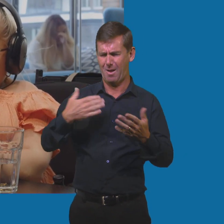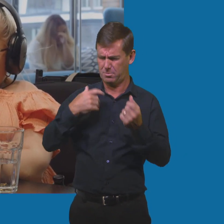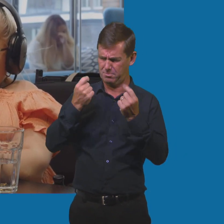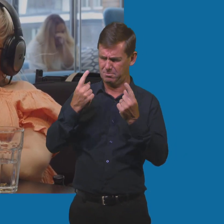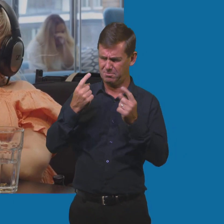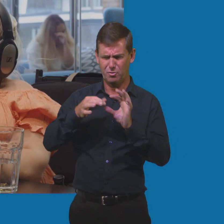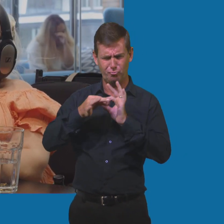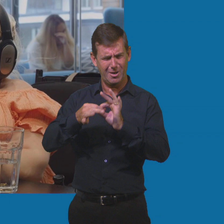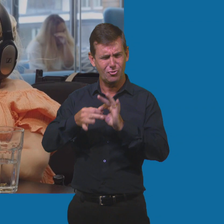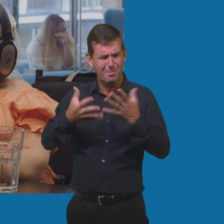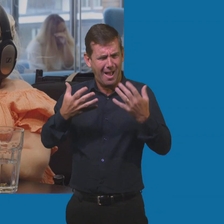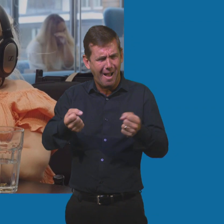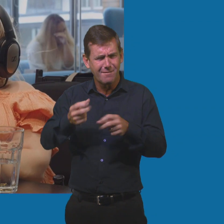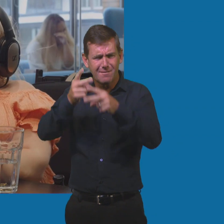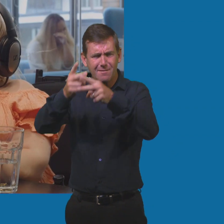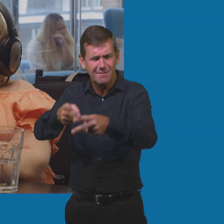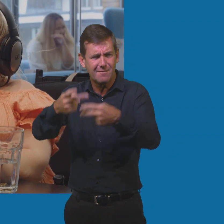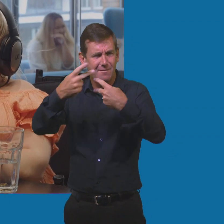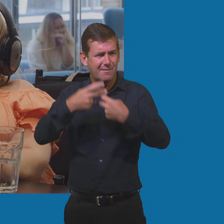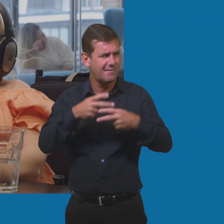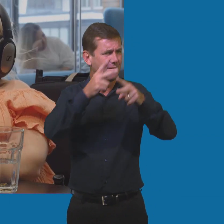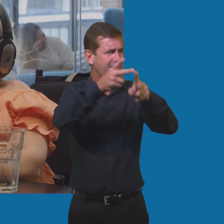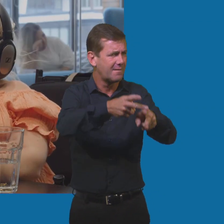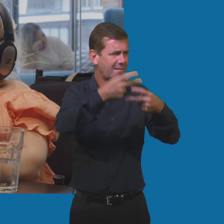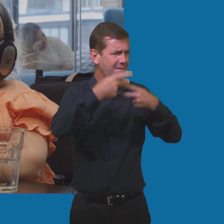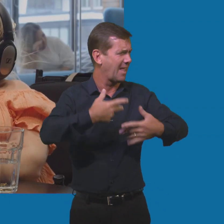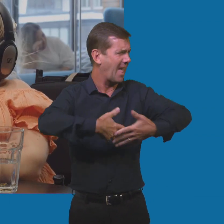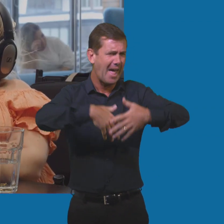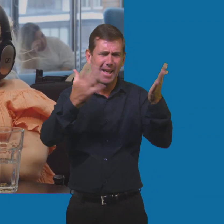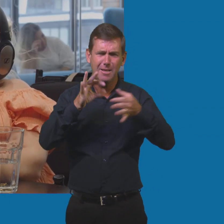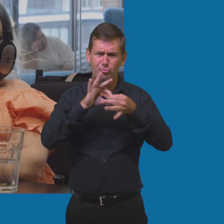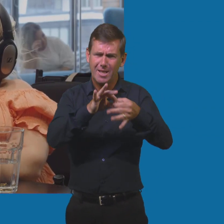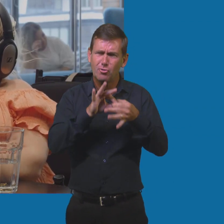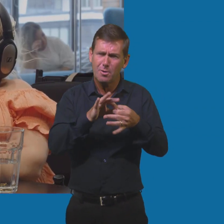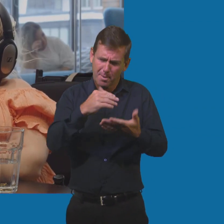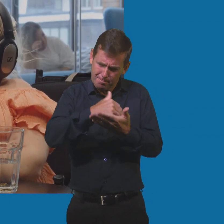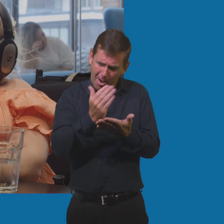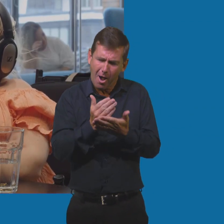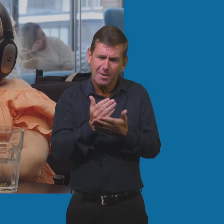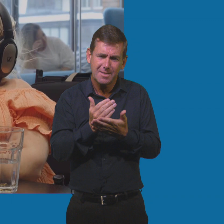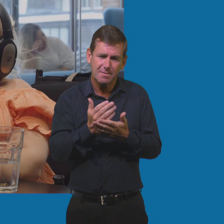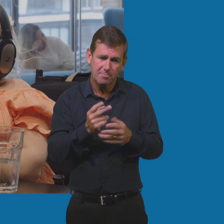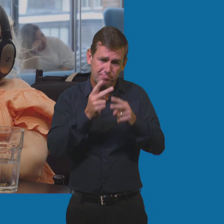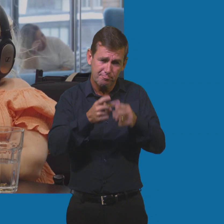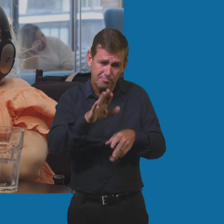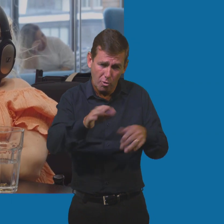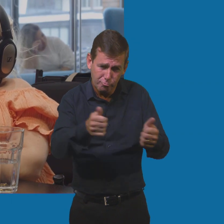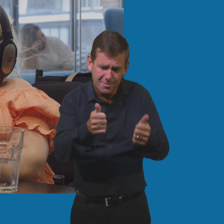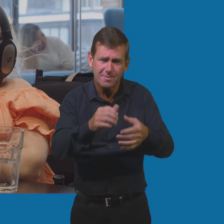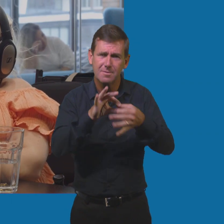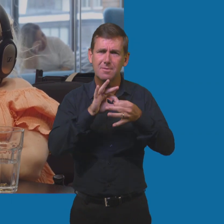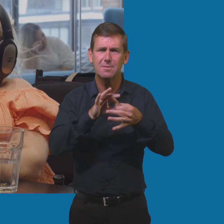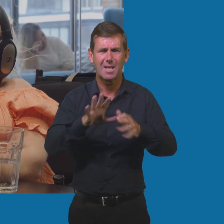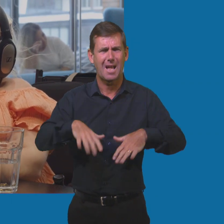of care. So how do we destigmatize? How can we ensure that, we don't have these